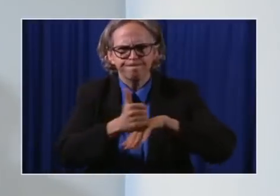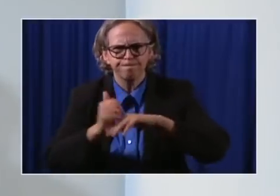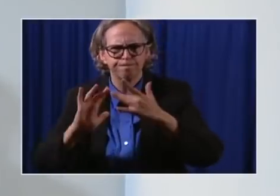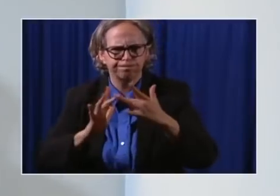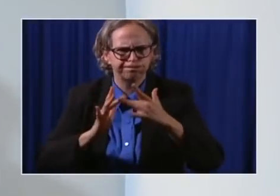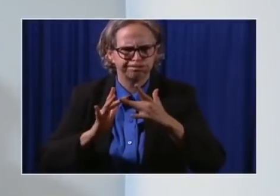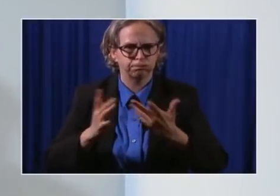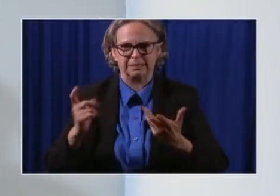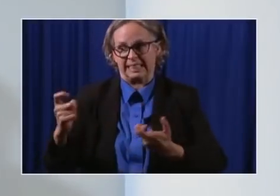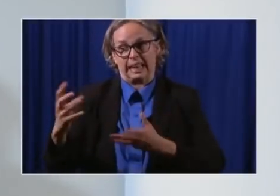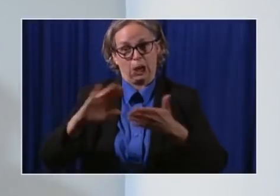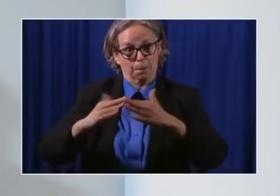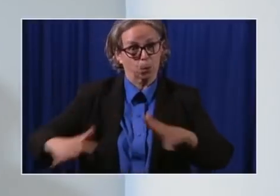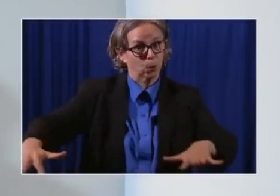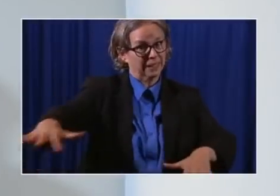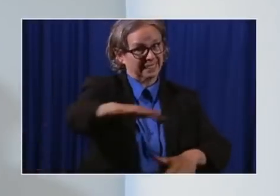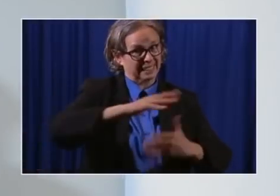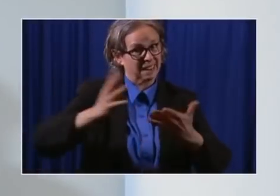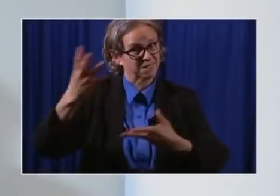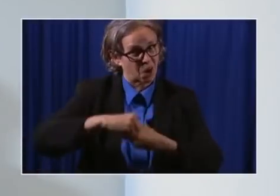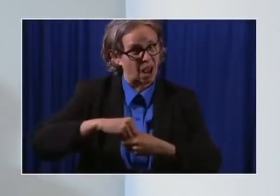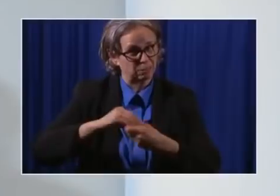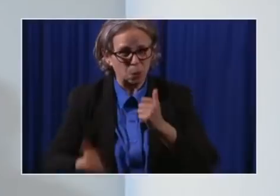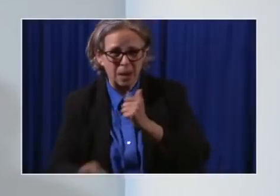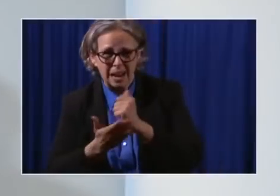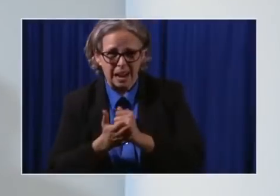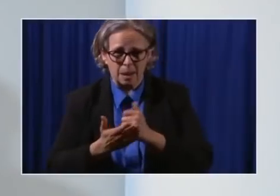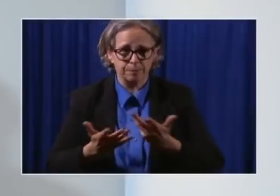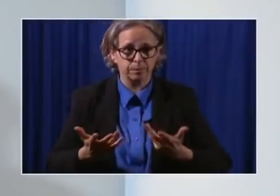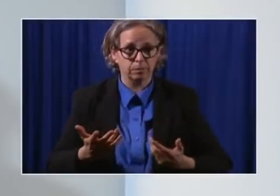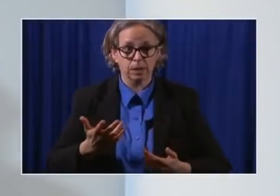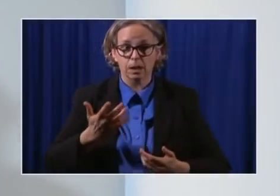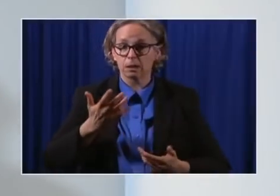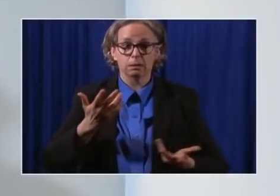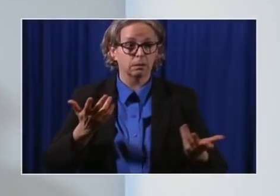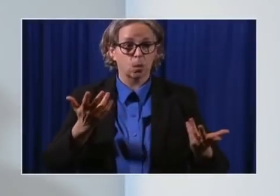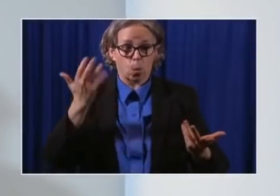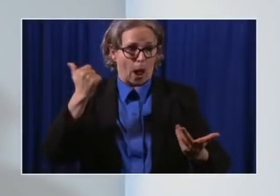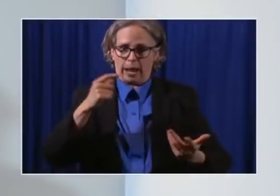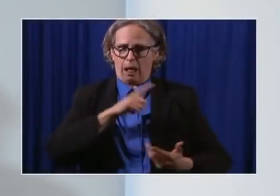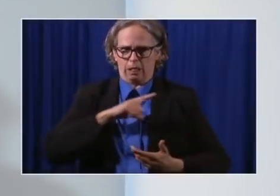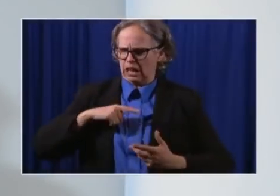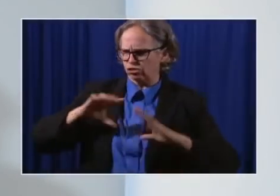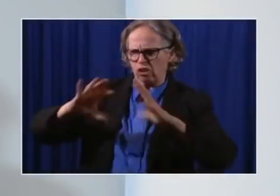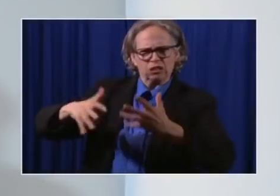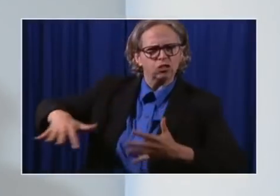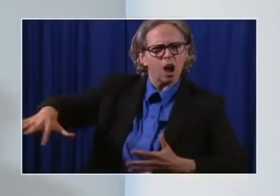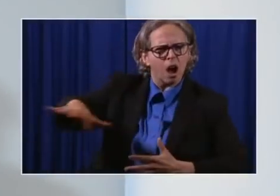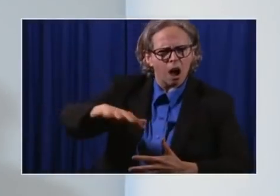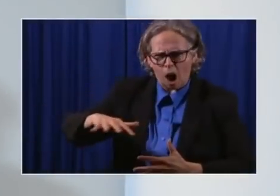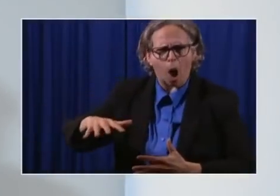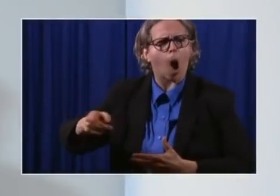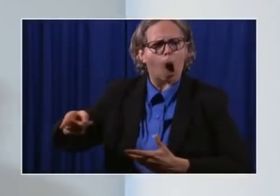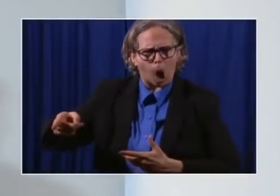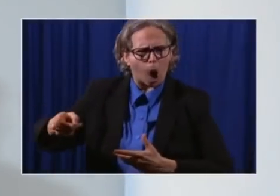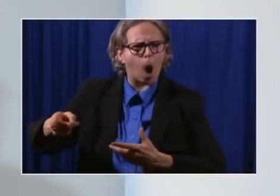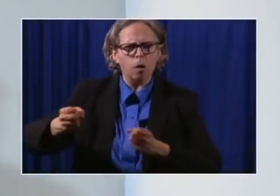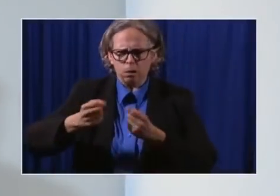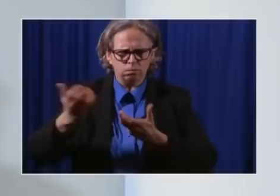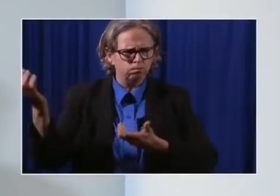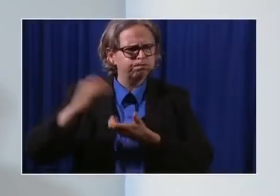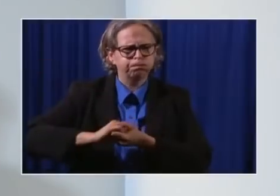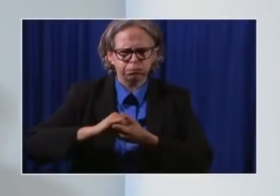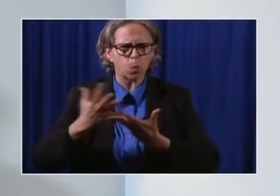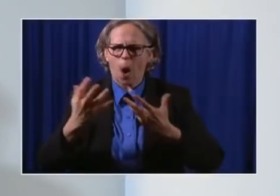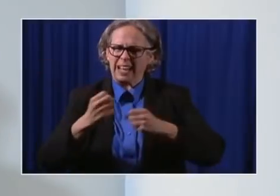we have a partnership with the legislature to expand broadband as well, and we appreciate their support. And we want to